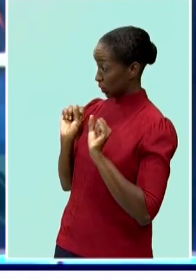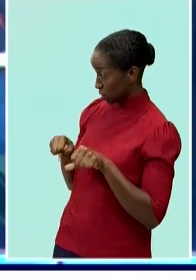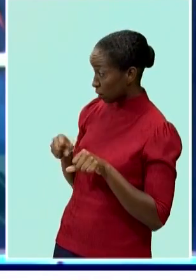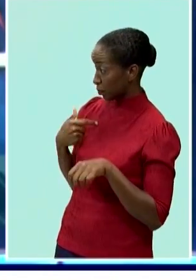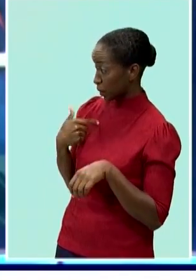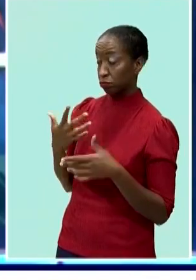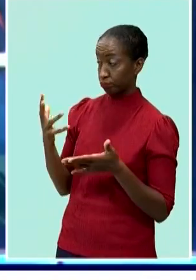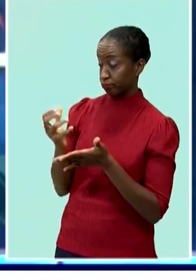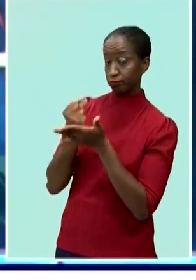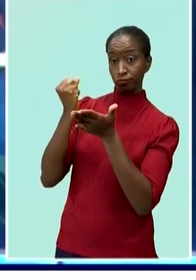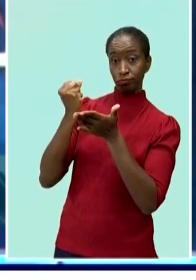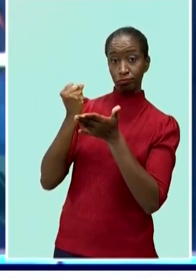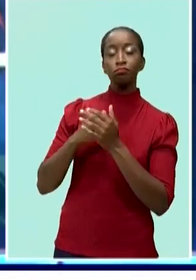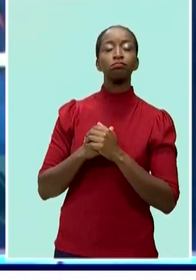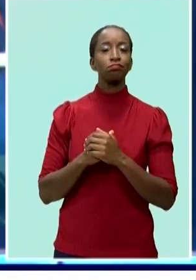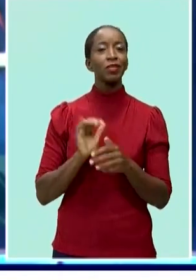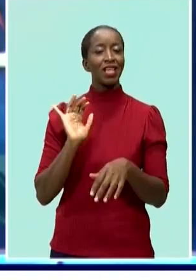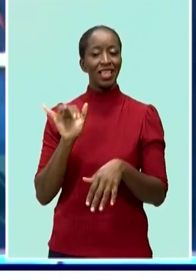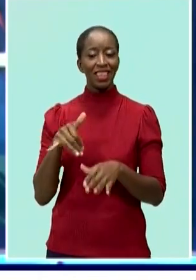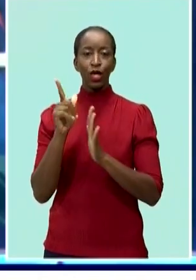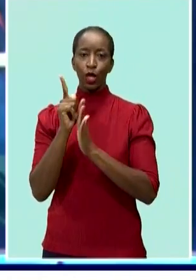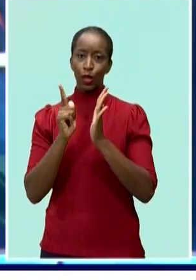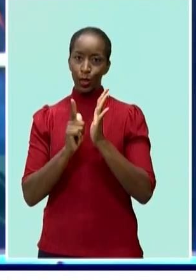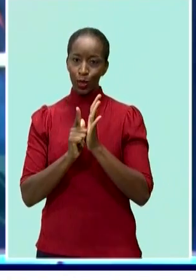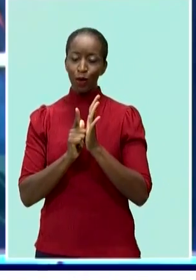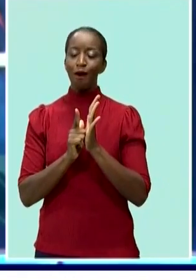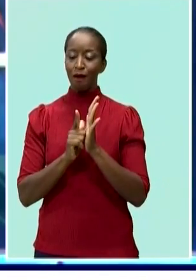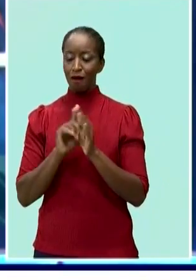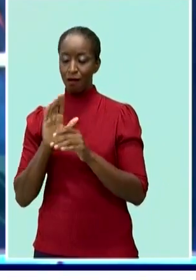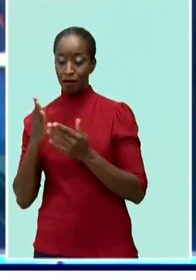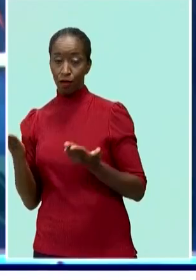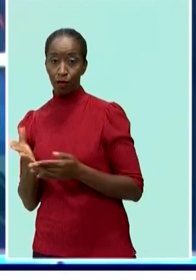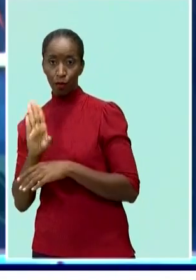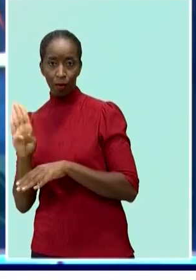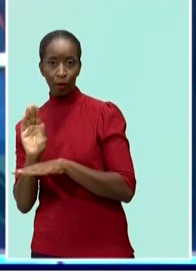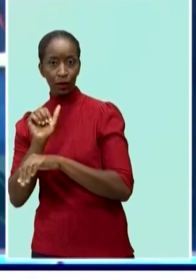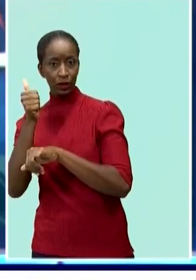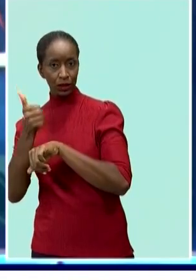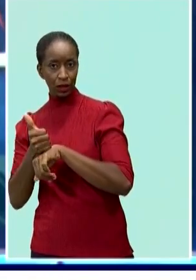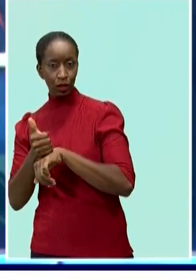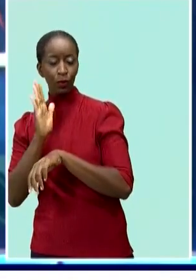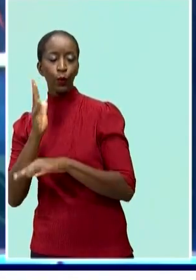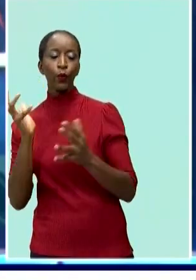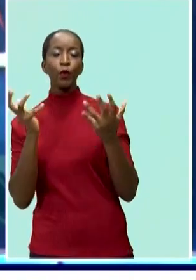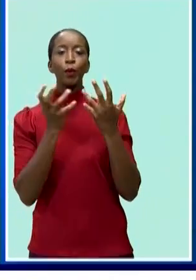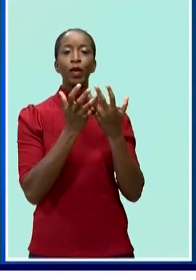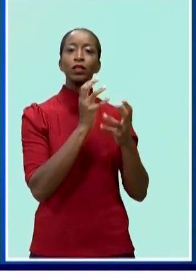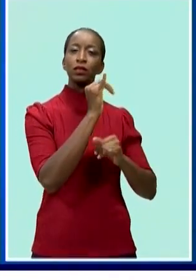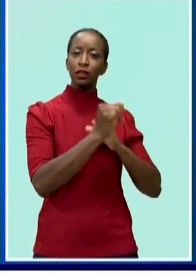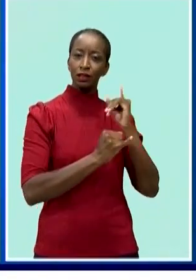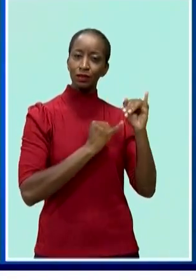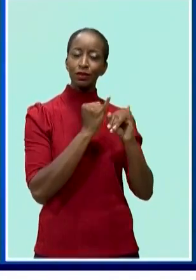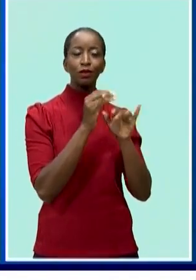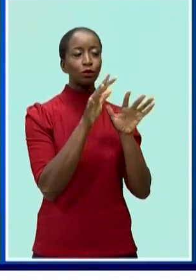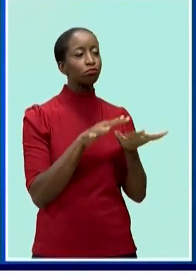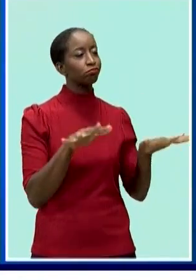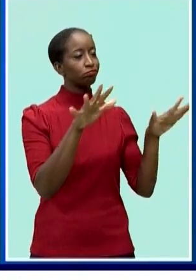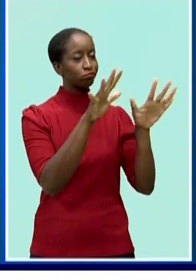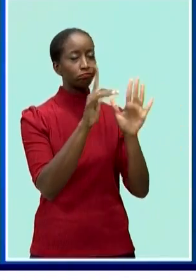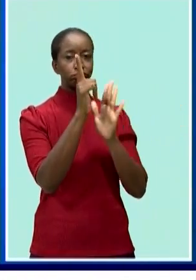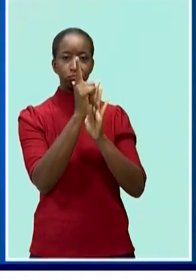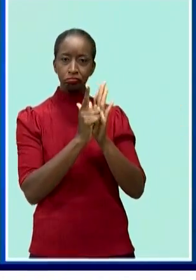to the legislation will bring Barbados in line with international best practices. It is important, sir, that our